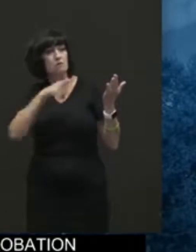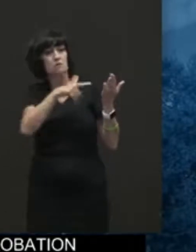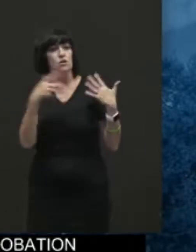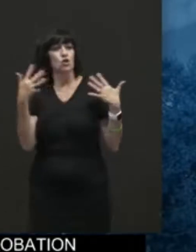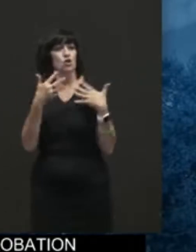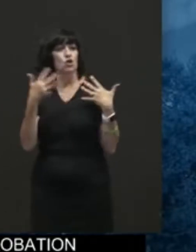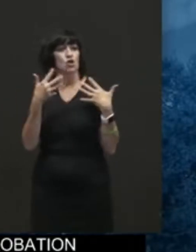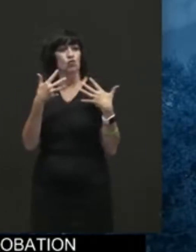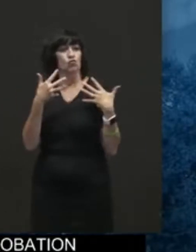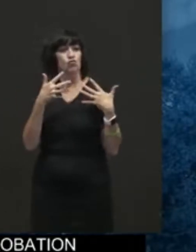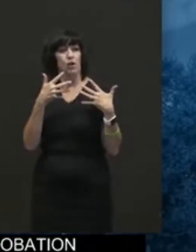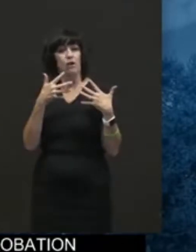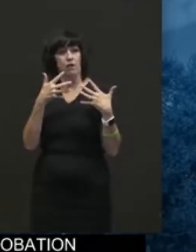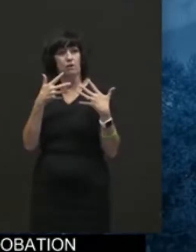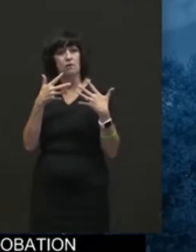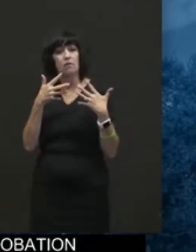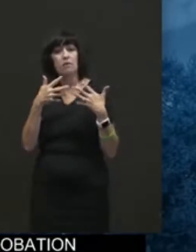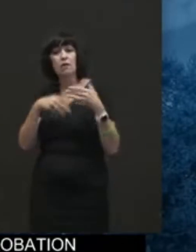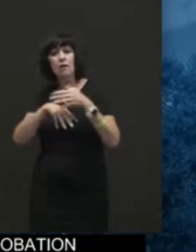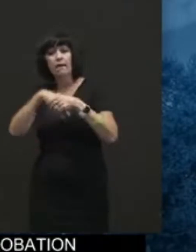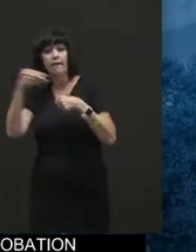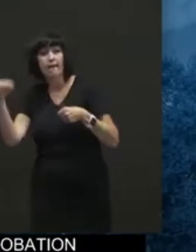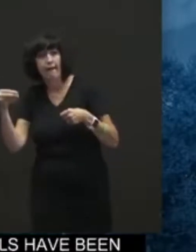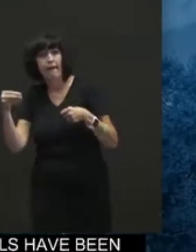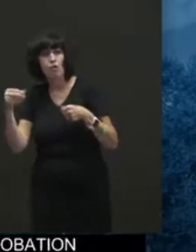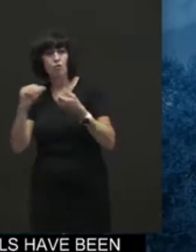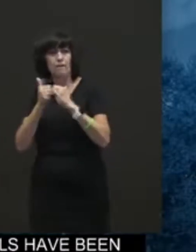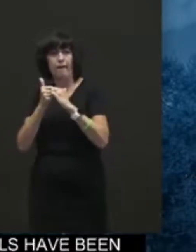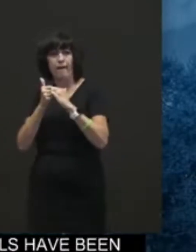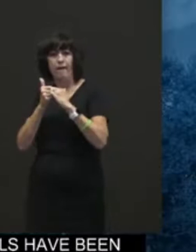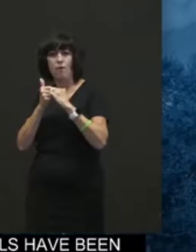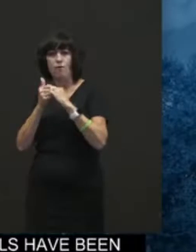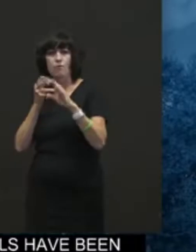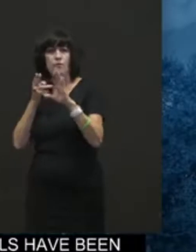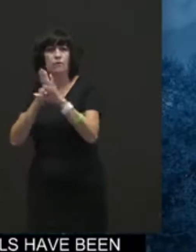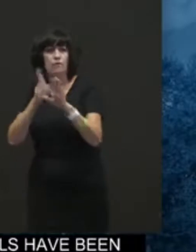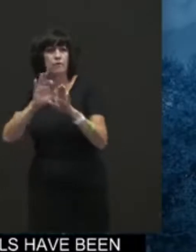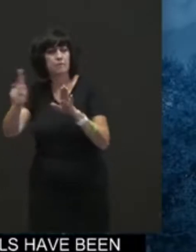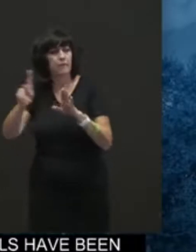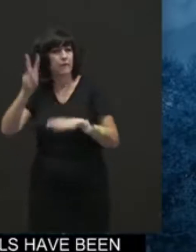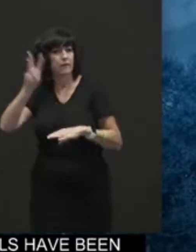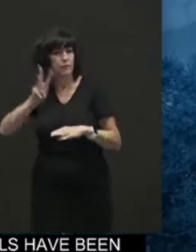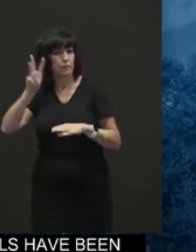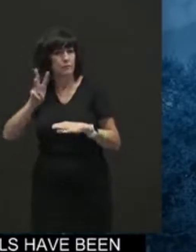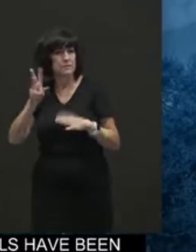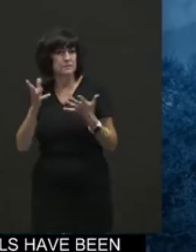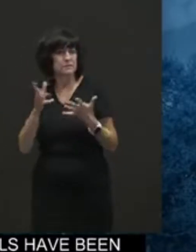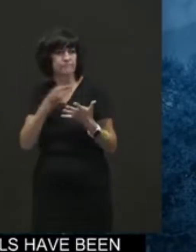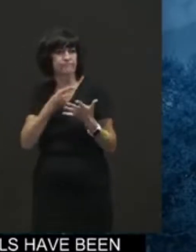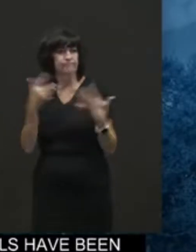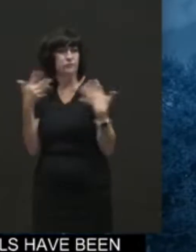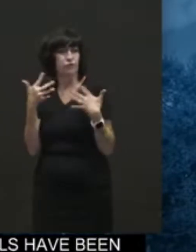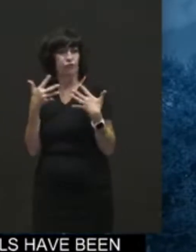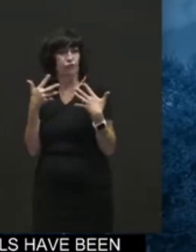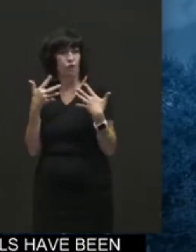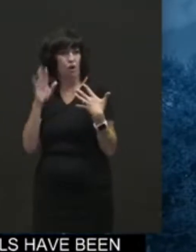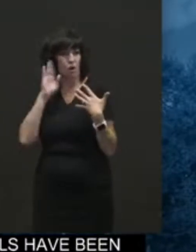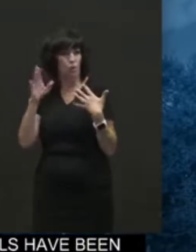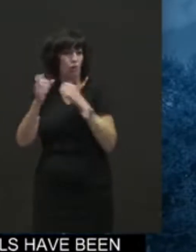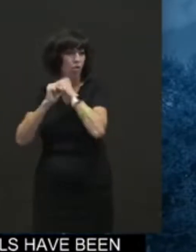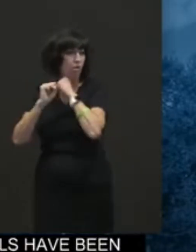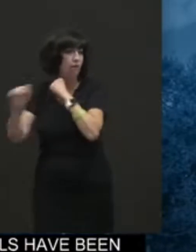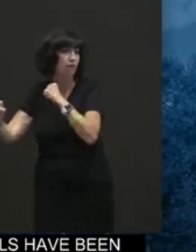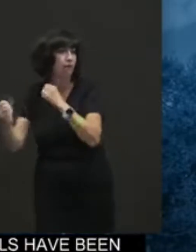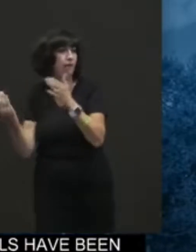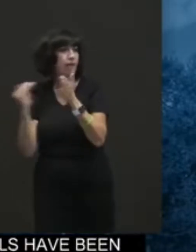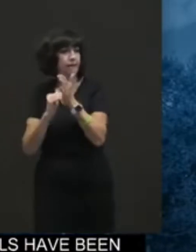individuals who haven't been incarcerated but who we know are involved in these groups. And so it was also tried